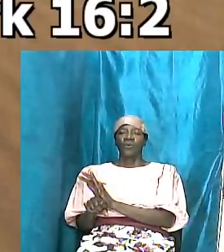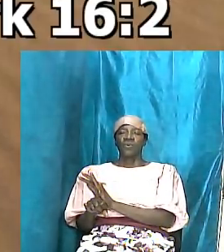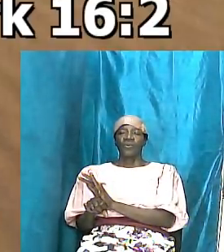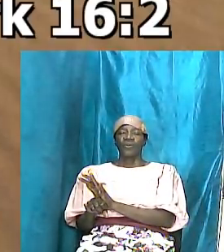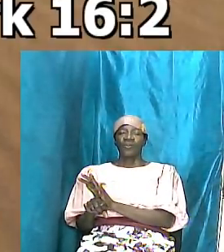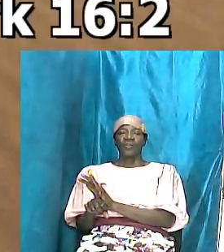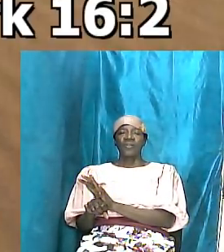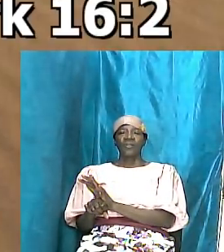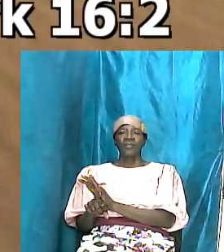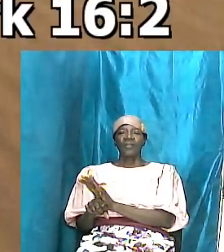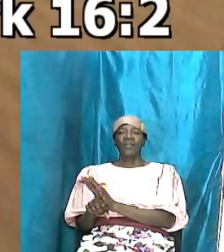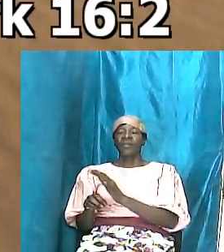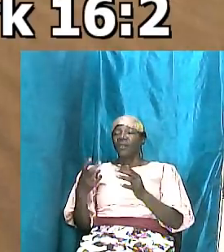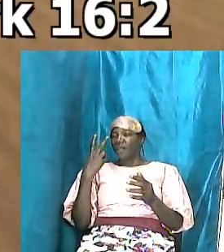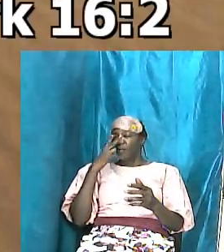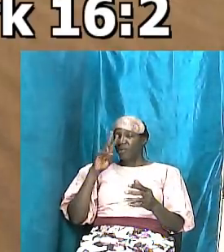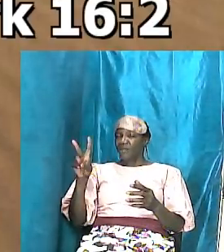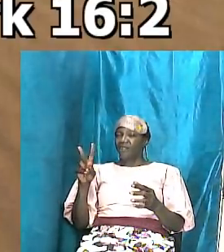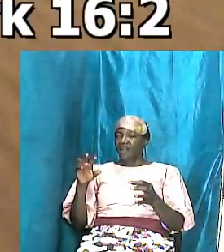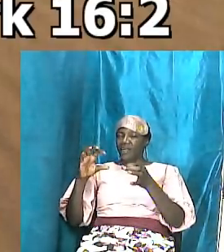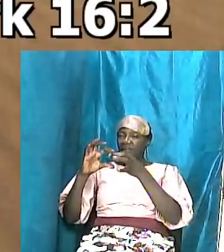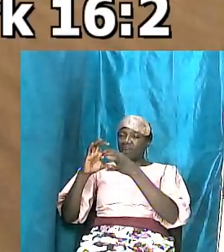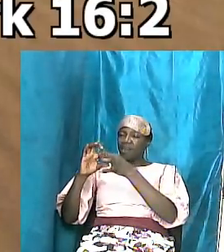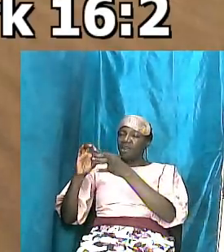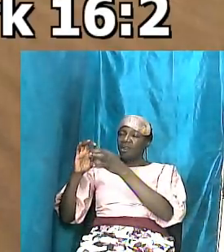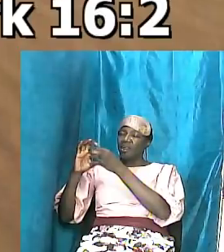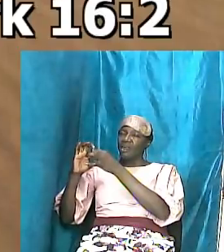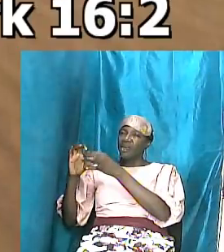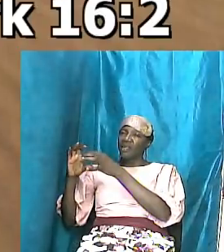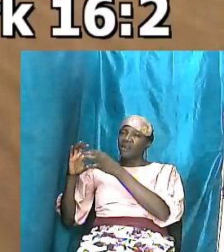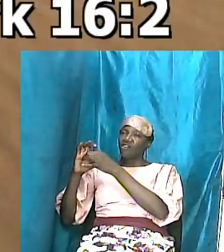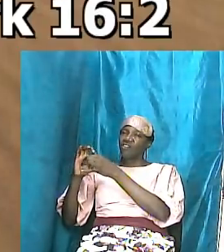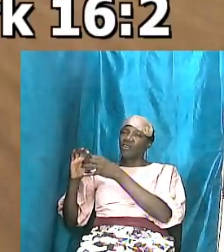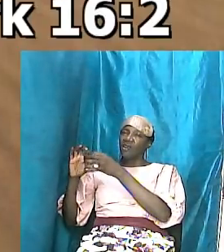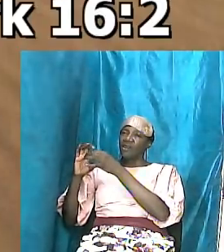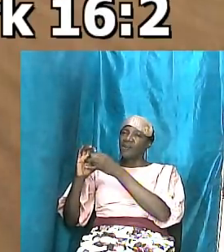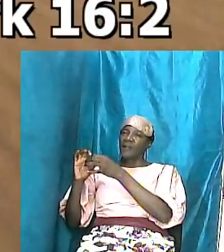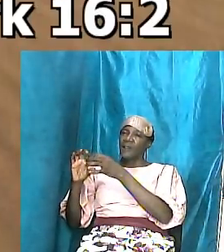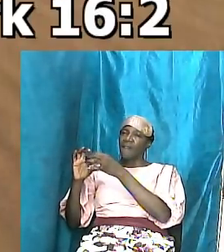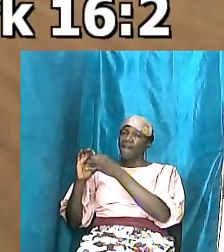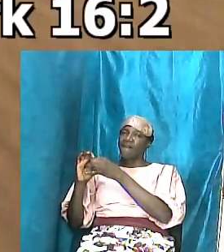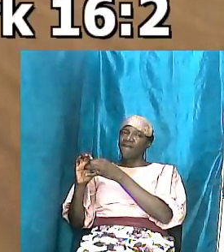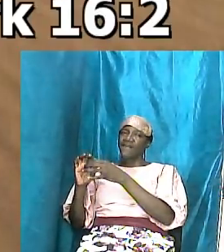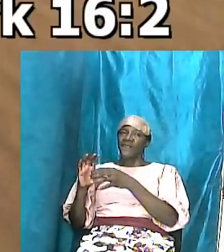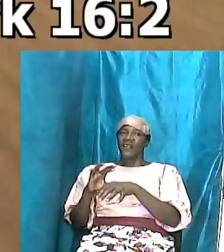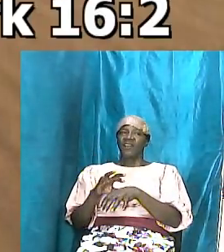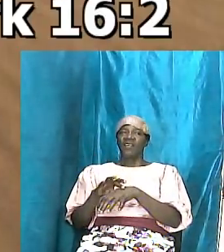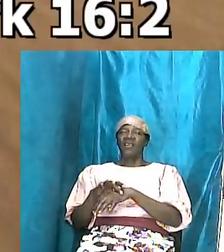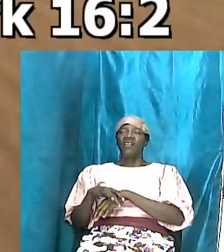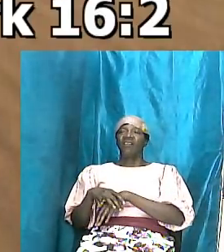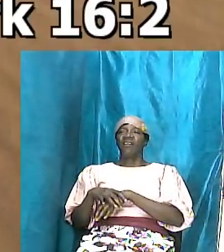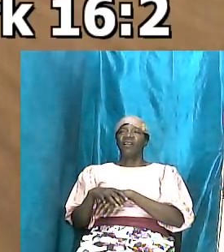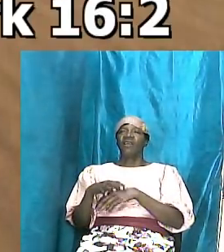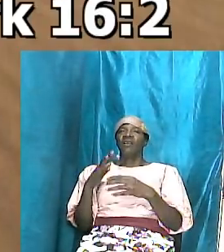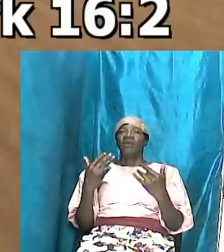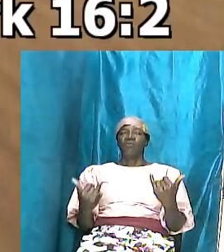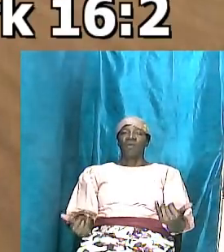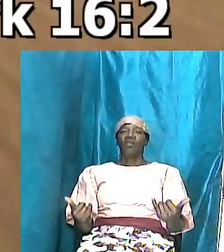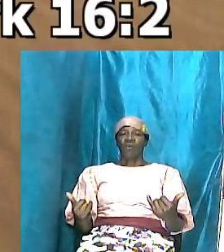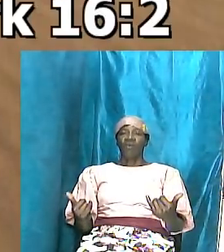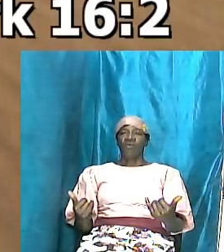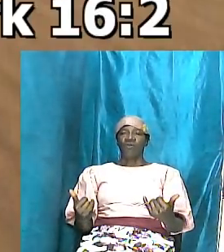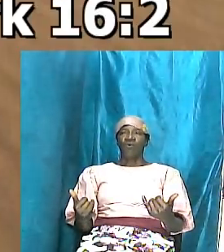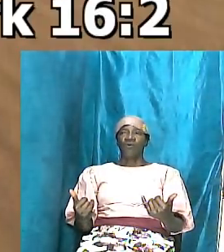linked, because we see the connection. We see the connection easily with how the